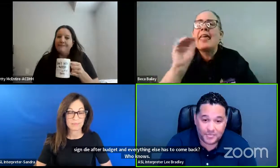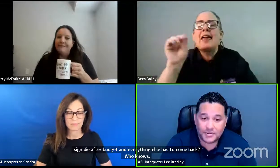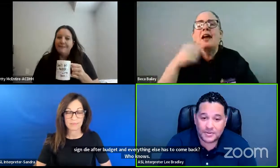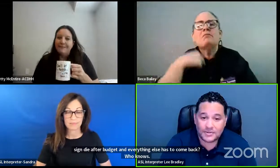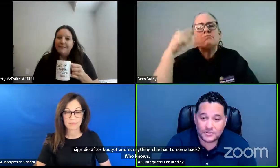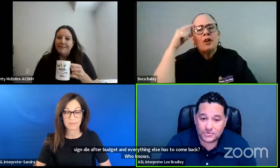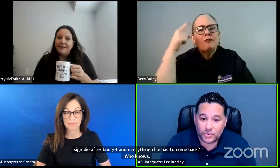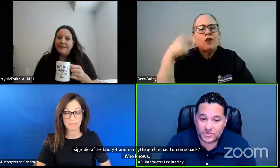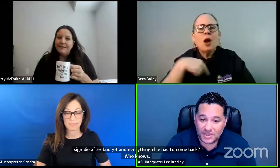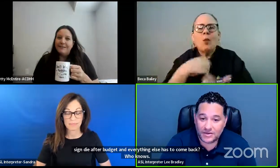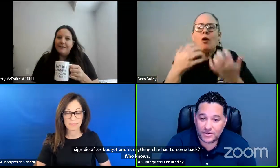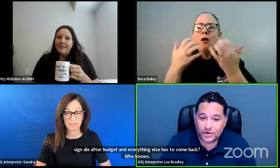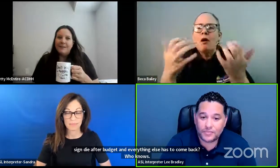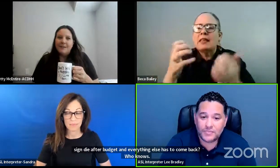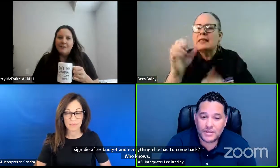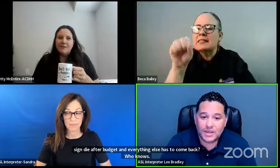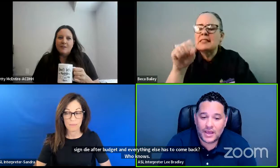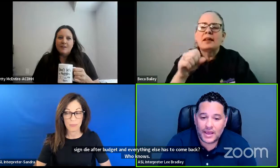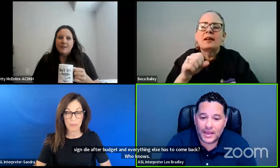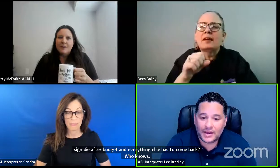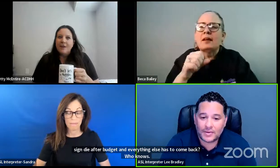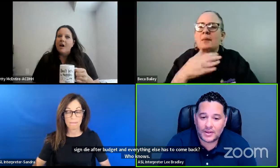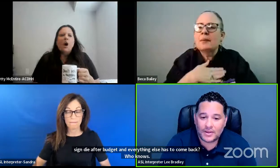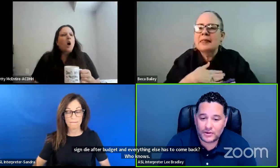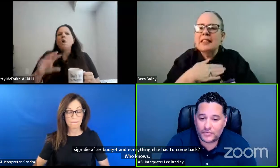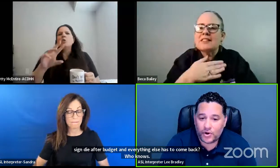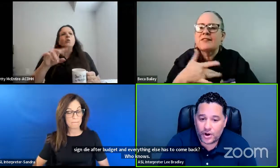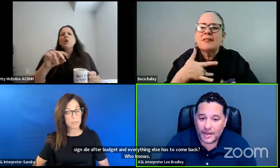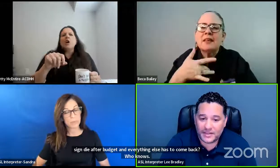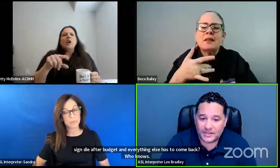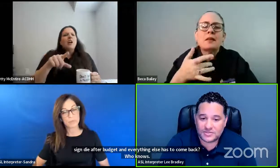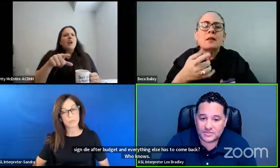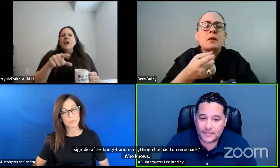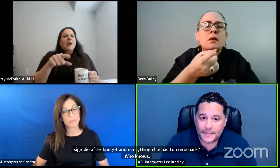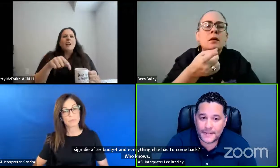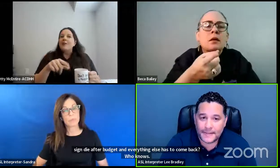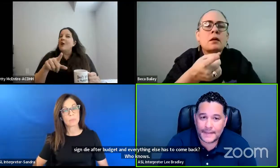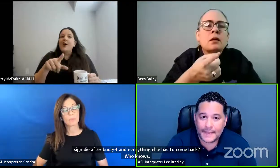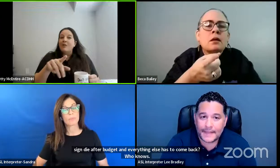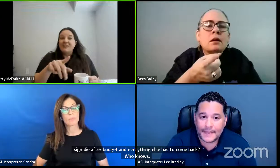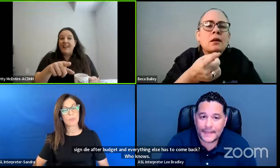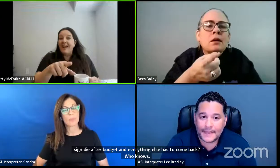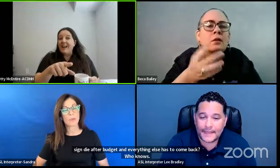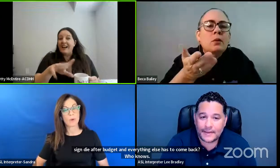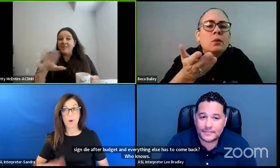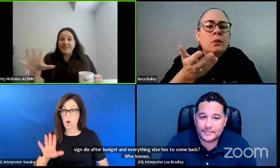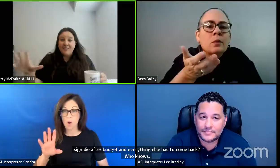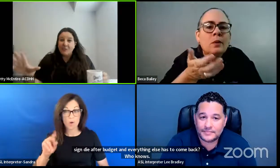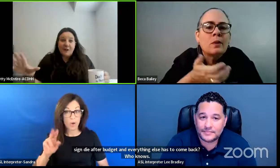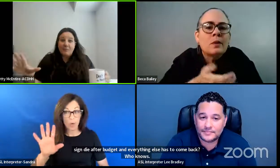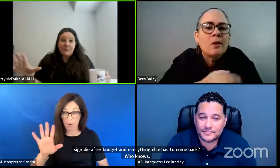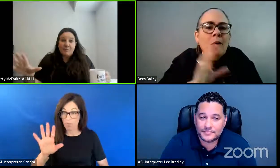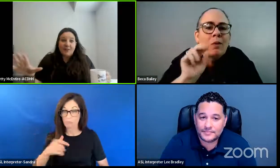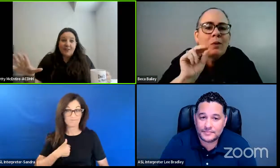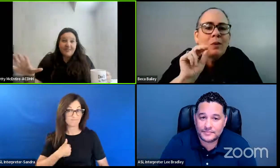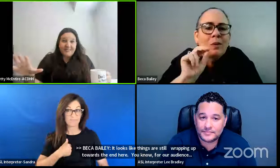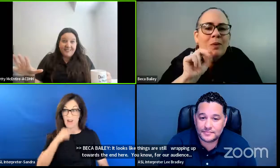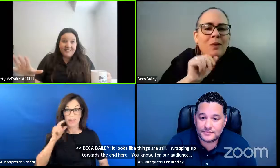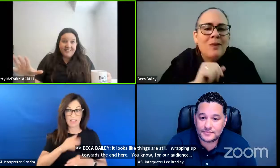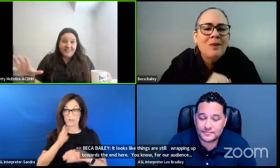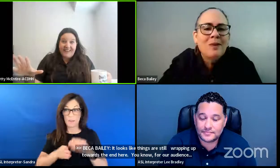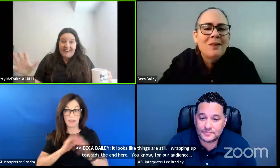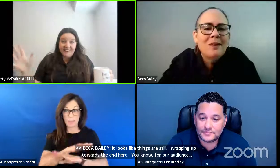wrapping up towards the end here. You know, for our audience. No, yeah, I don't think it's wrapping up at